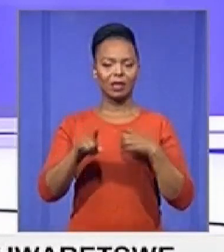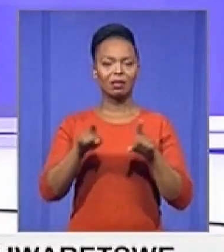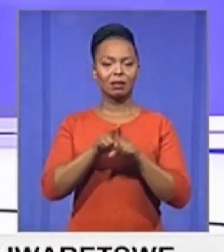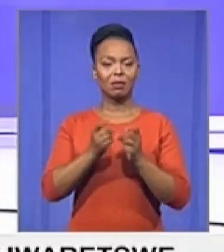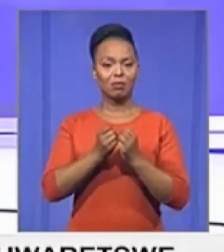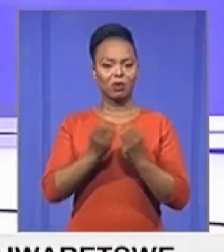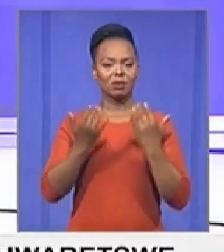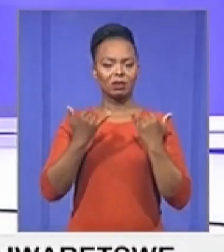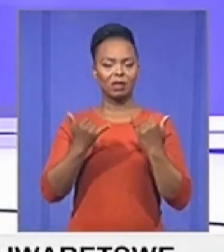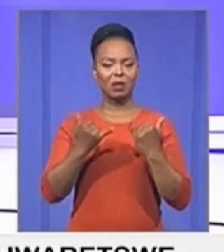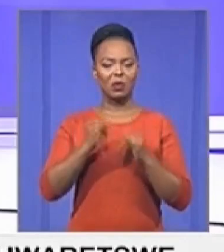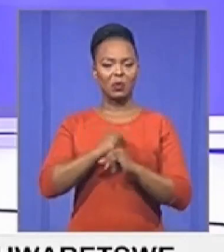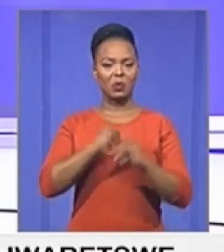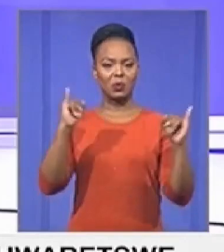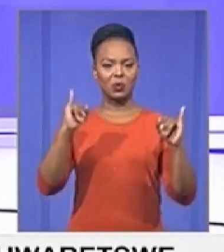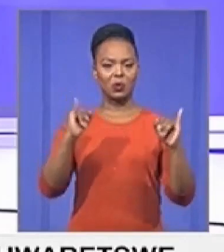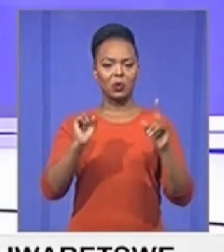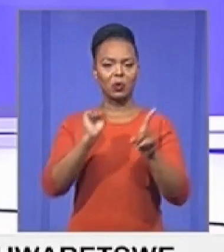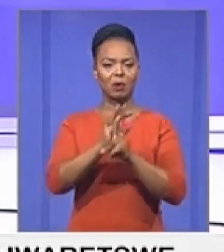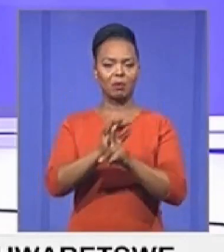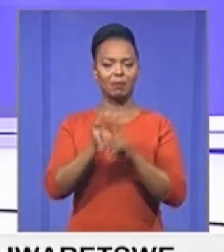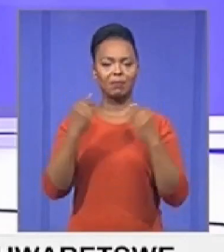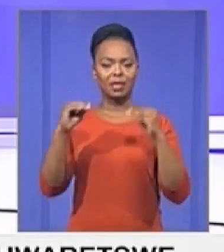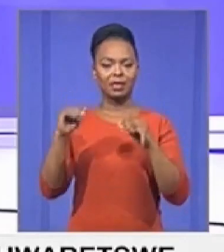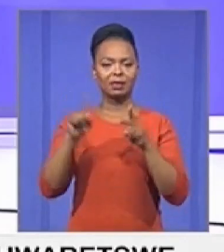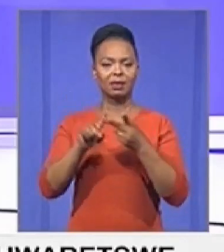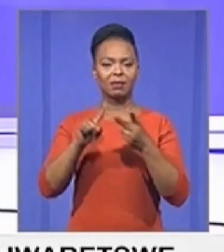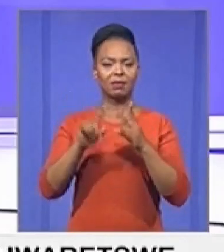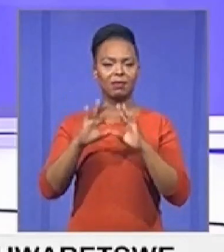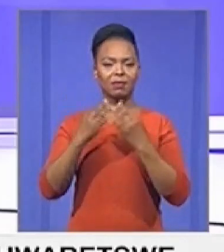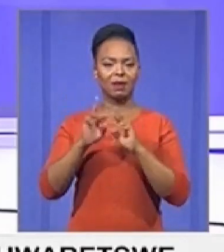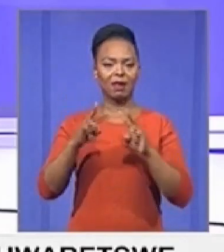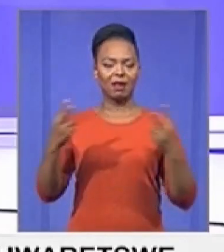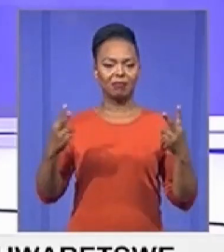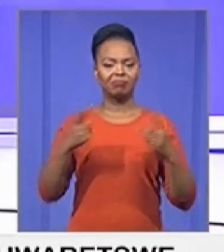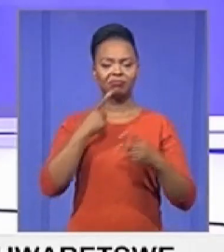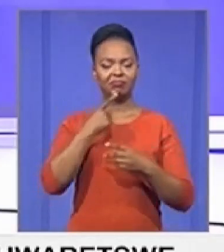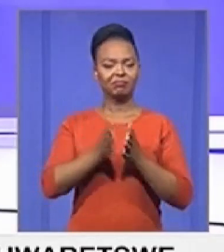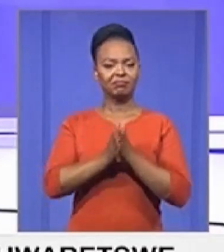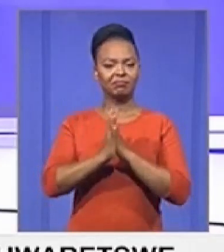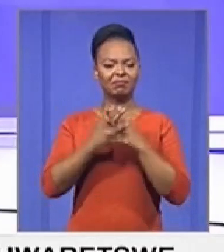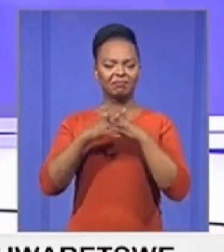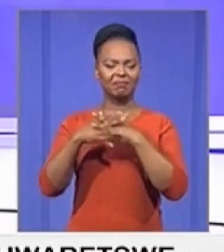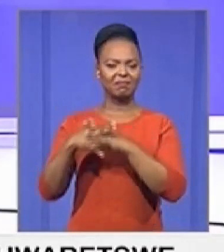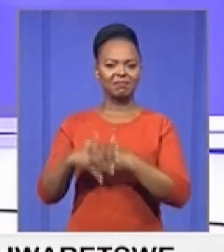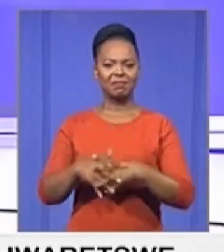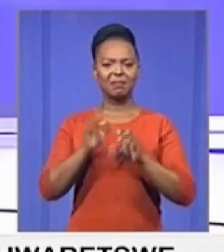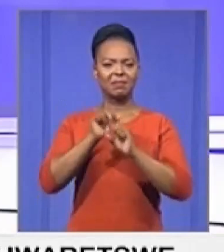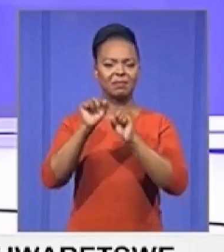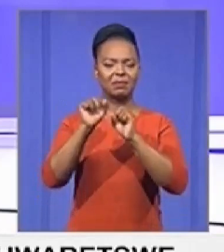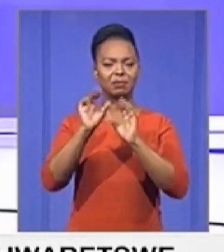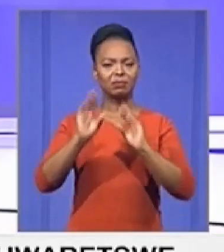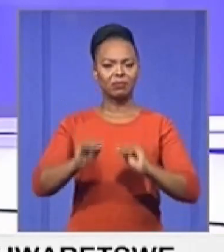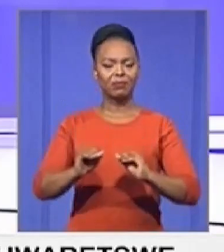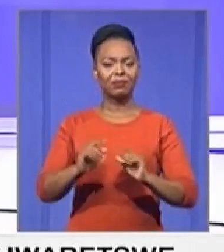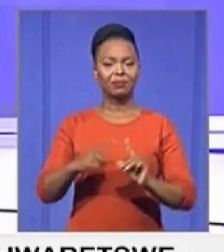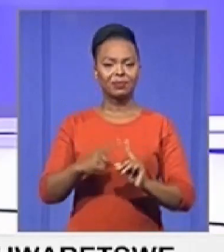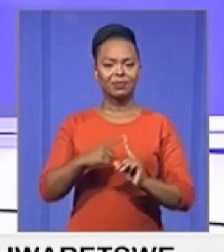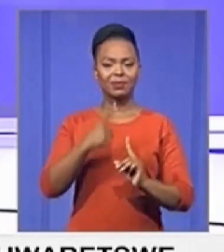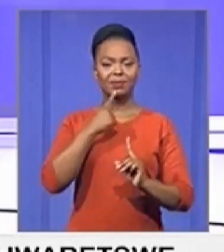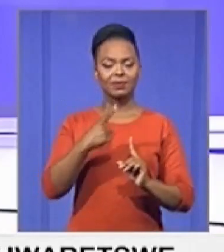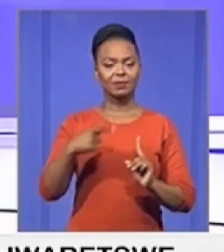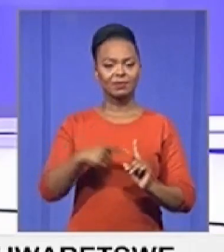tsa yona ke tse bosula malapeng le dikgwebong. O ipileditse baahi ho fedisa dikgoka tsa bong. Ha tswela pele mopresidente o boletse